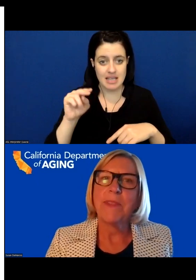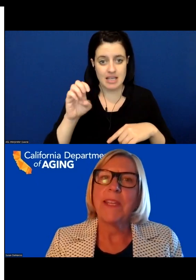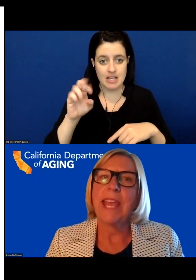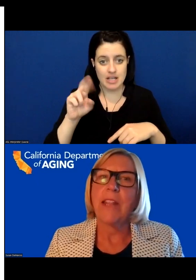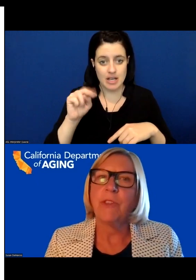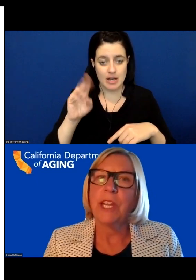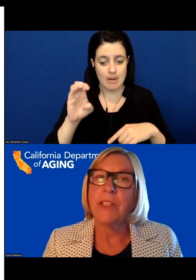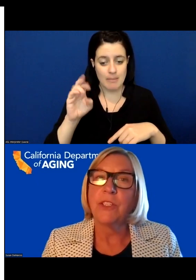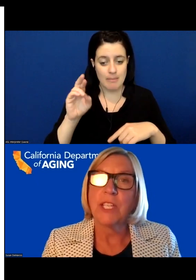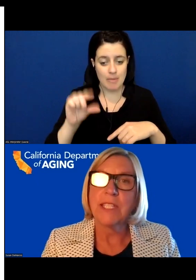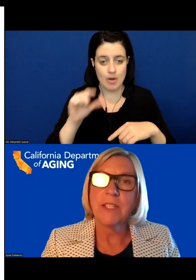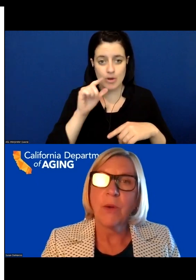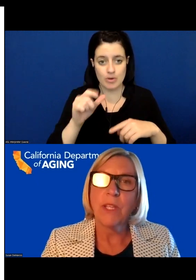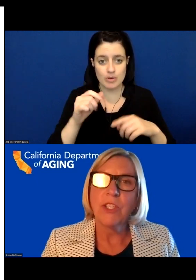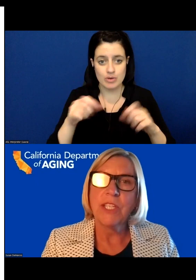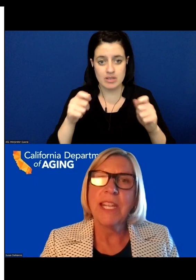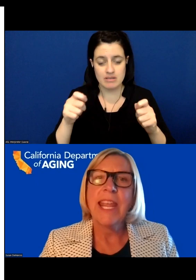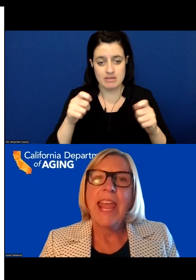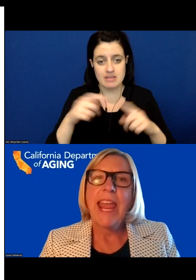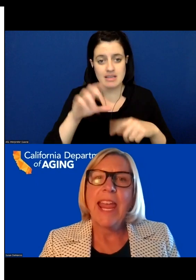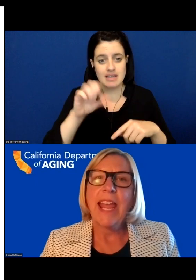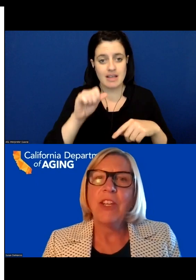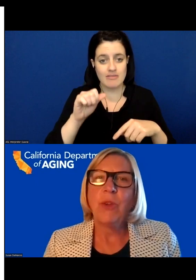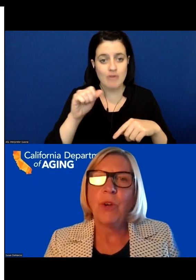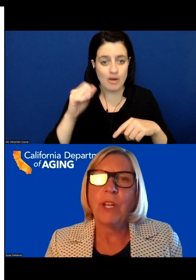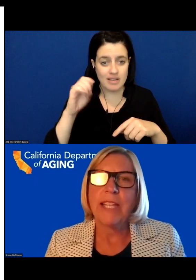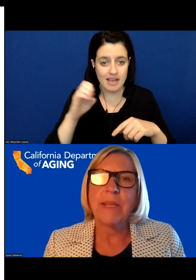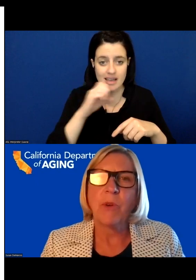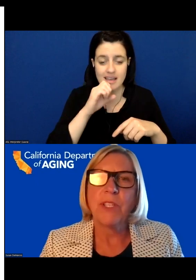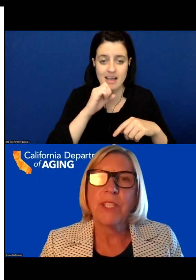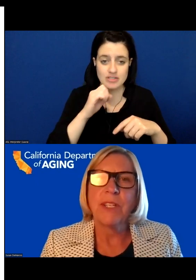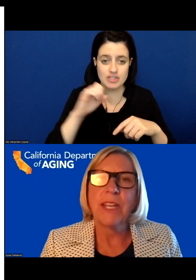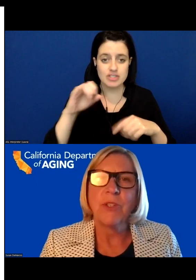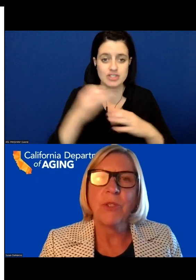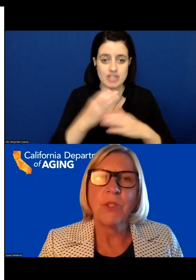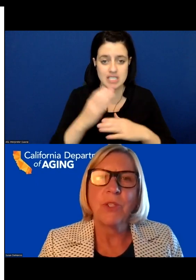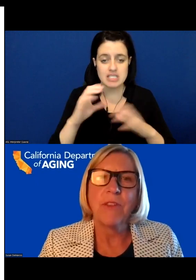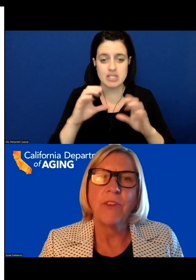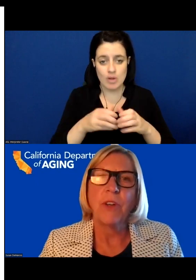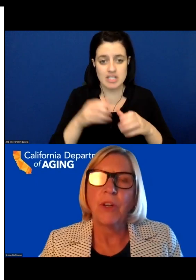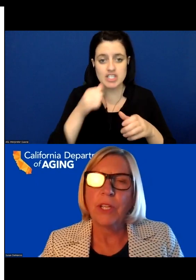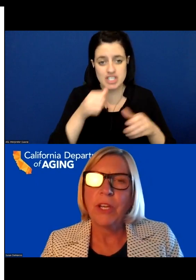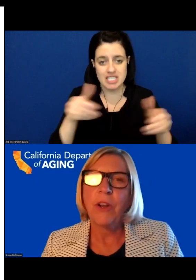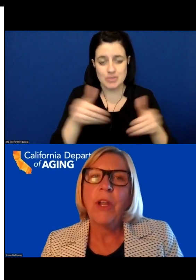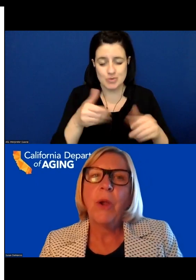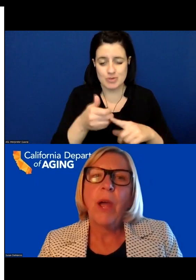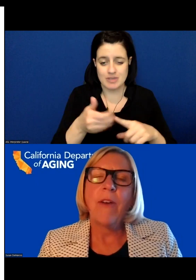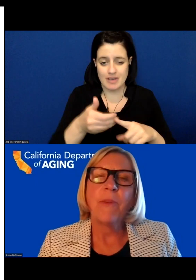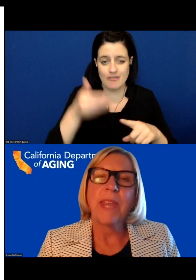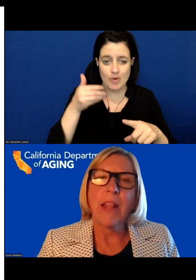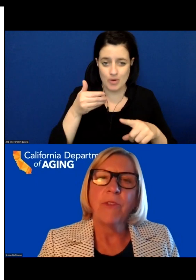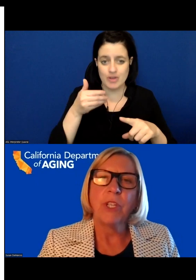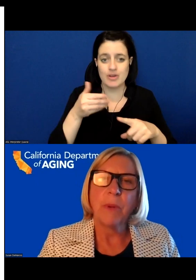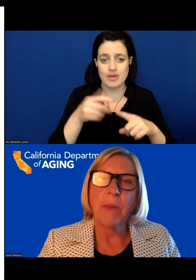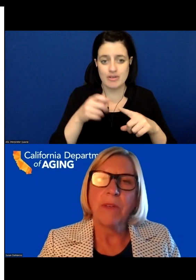up the California Elder Justice Coalition. And you heard Leslie Morrison introduce herself earlier